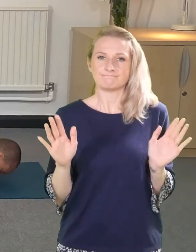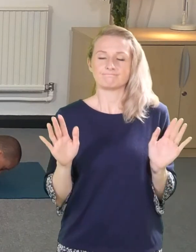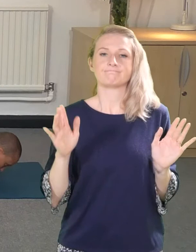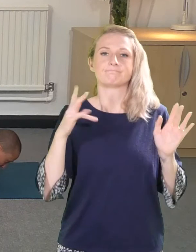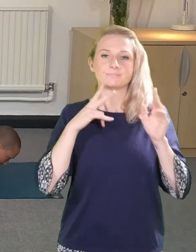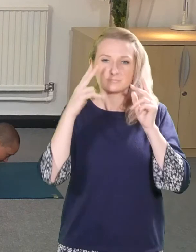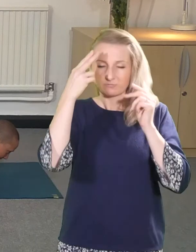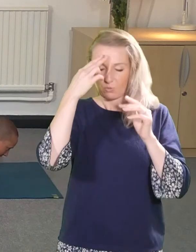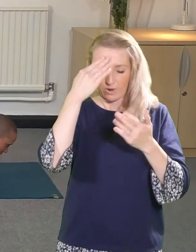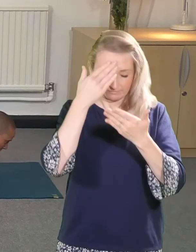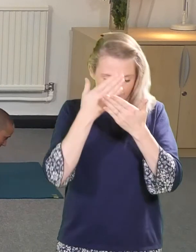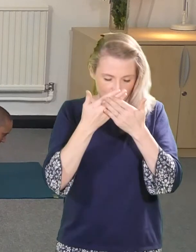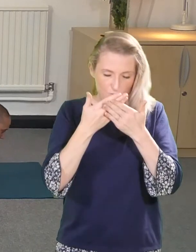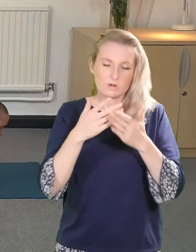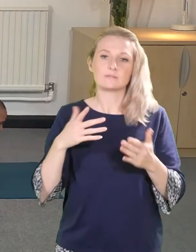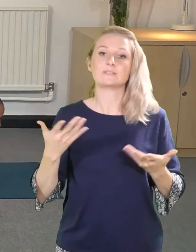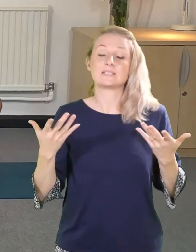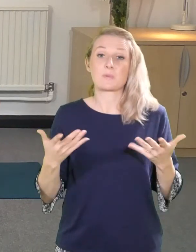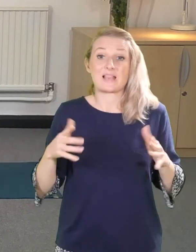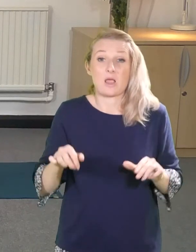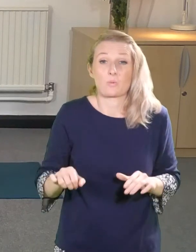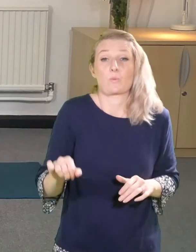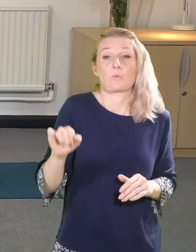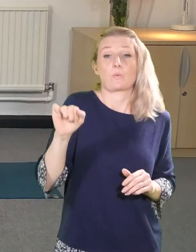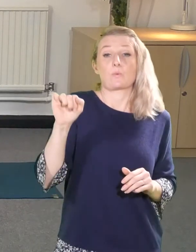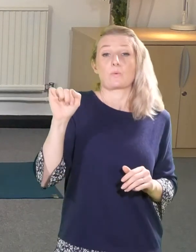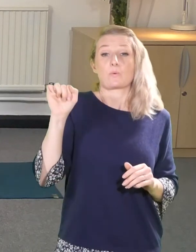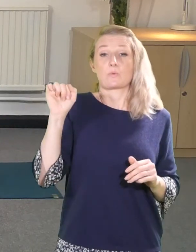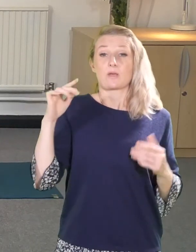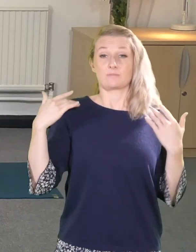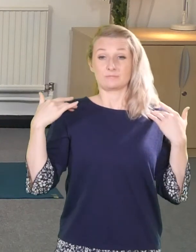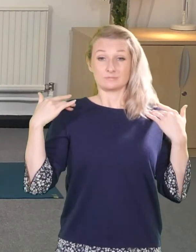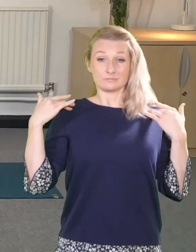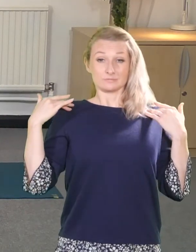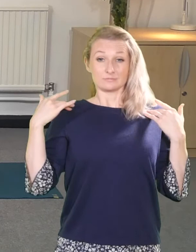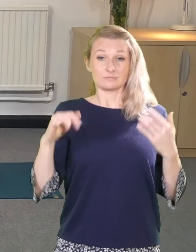Inhale, lifting up, head, shoulders and spine.